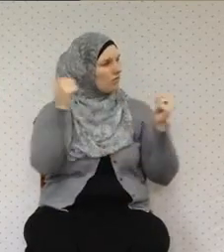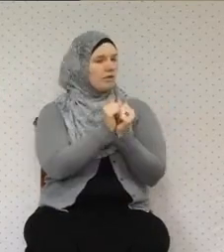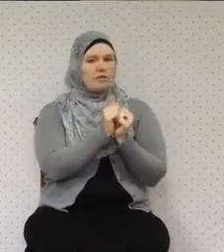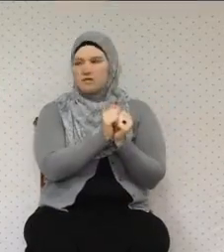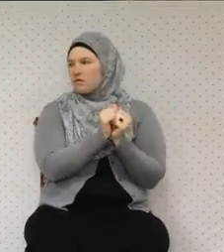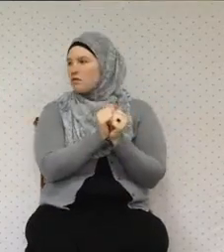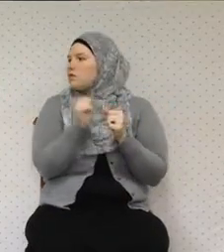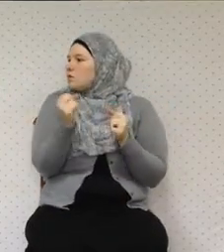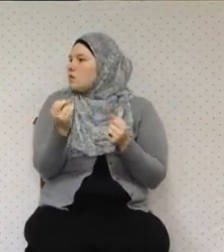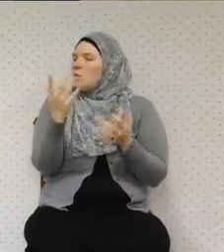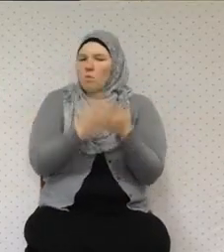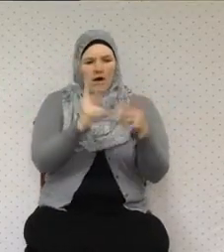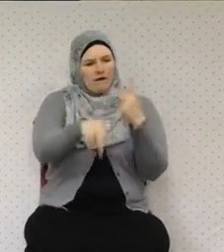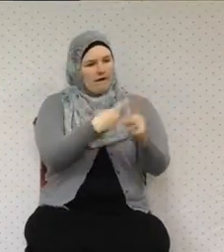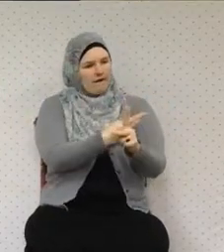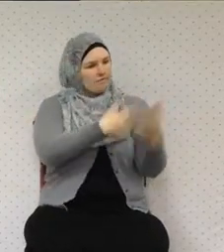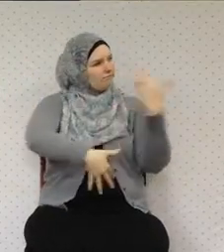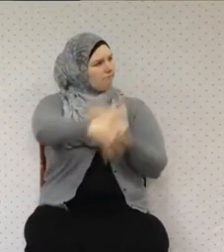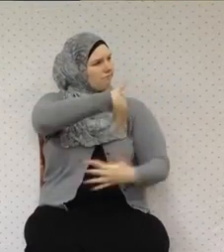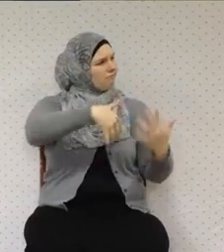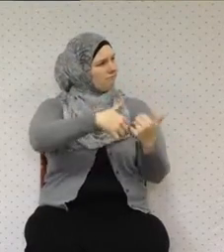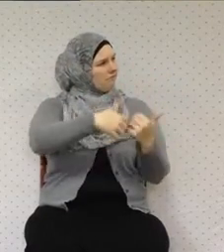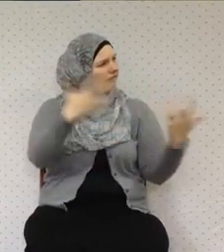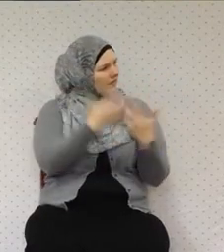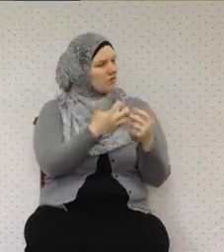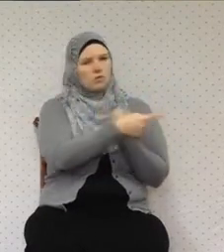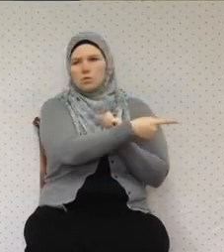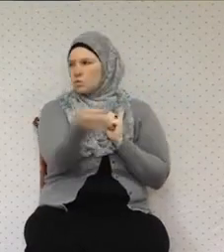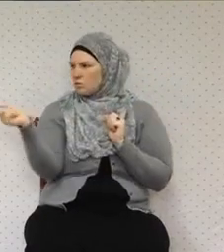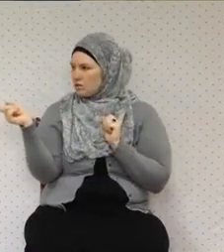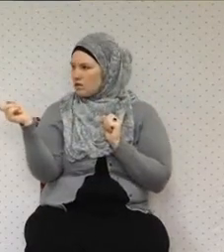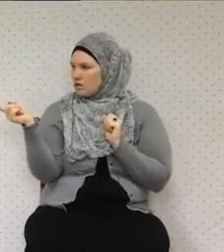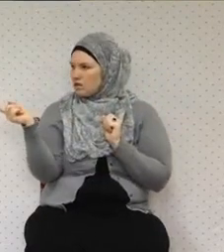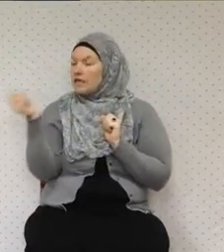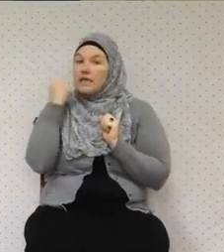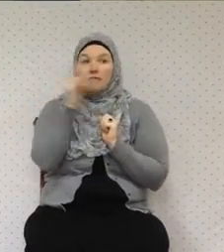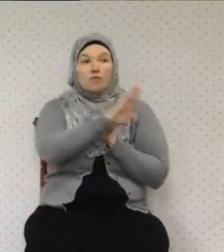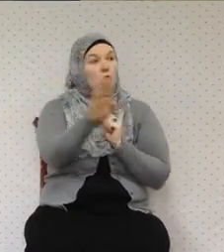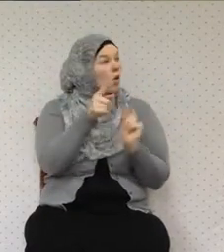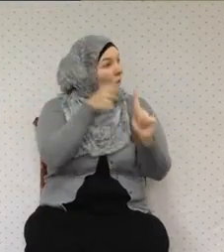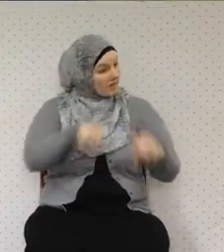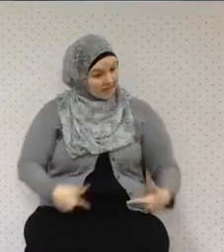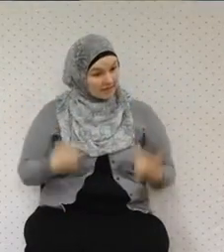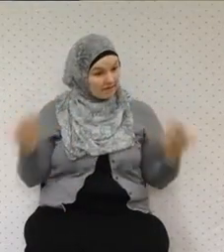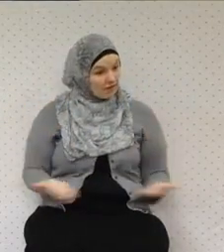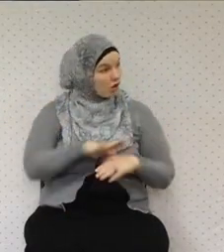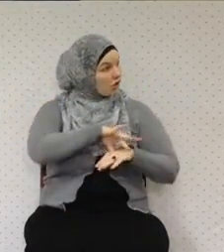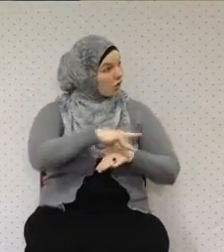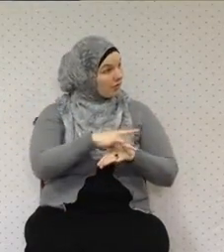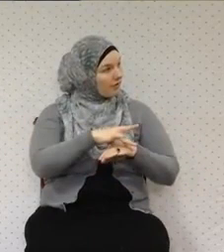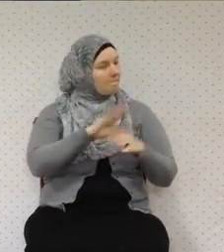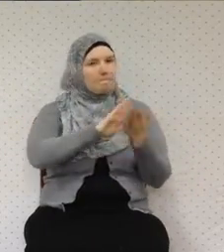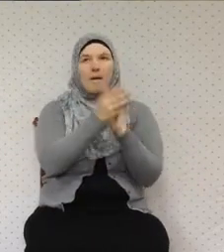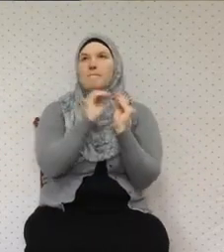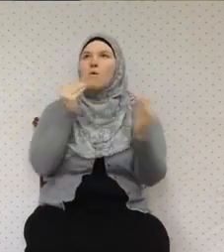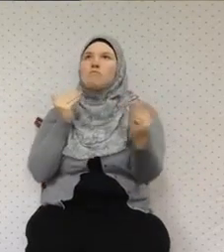within. So what social network fits you if your ultimate goal in this life is to